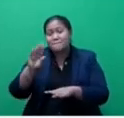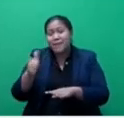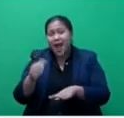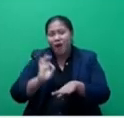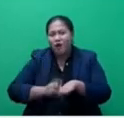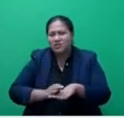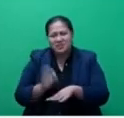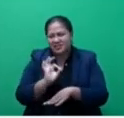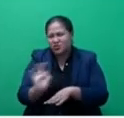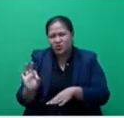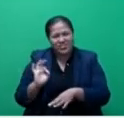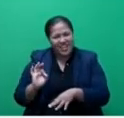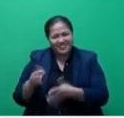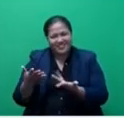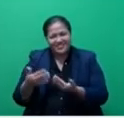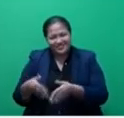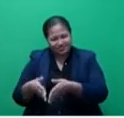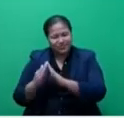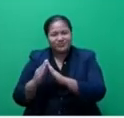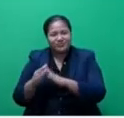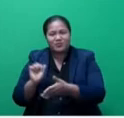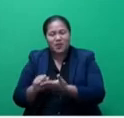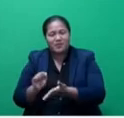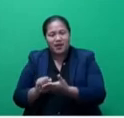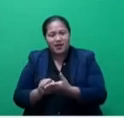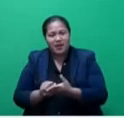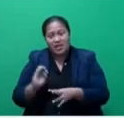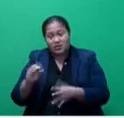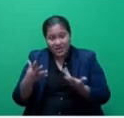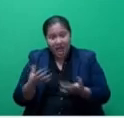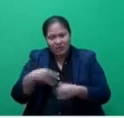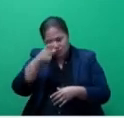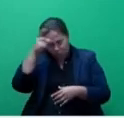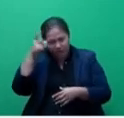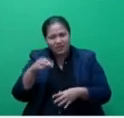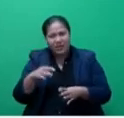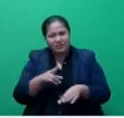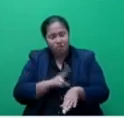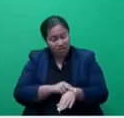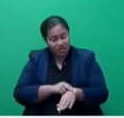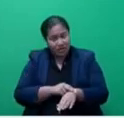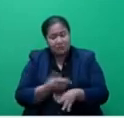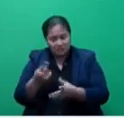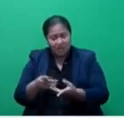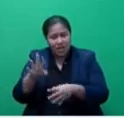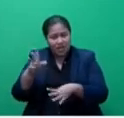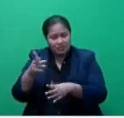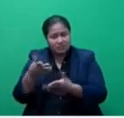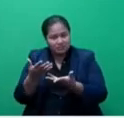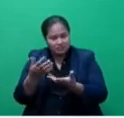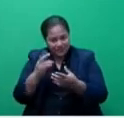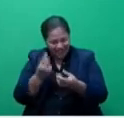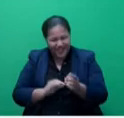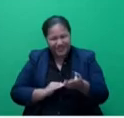promised so much but has not delivered. Patient-doctor ratio has improved, but I welcome His Excellency the President in addressing a